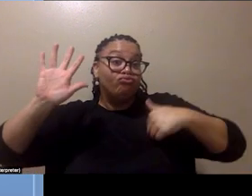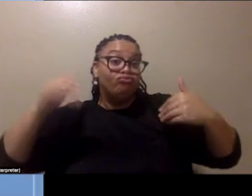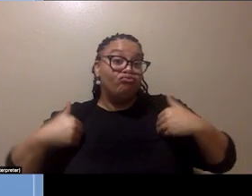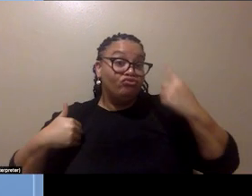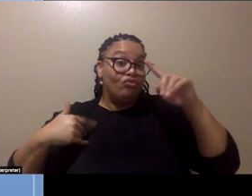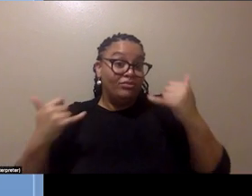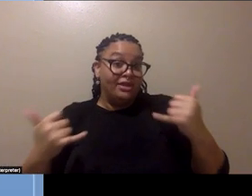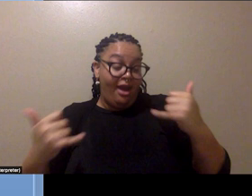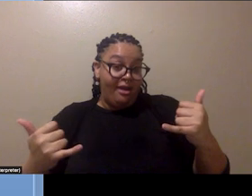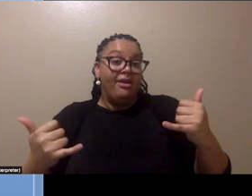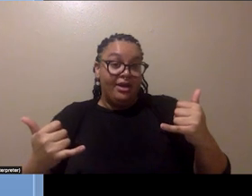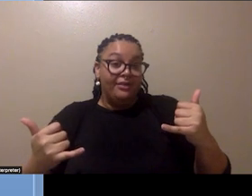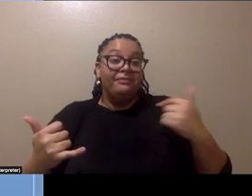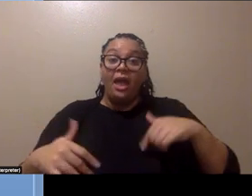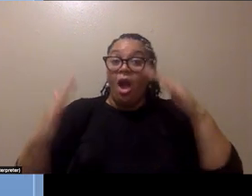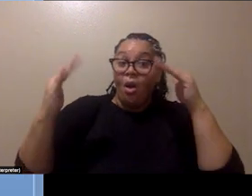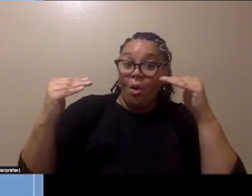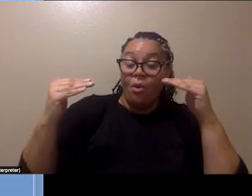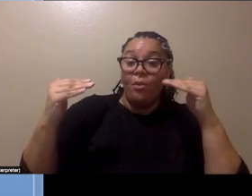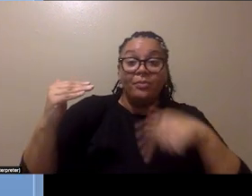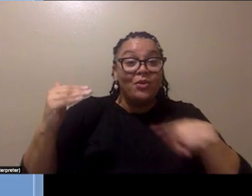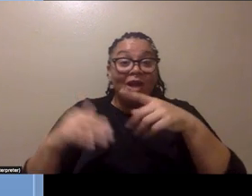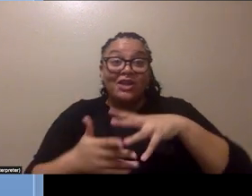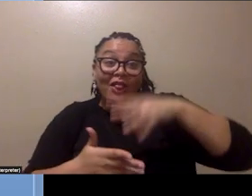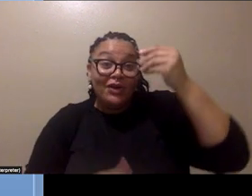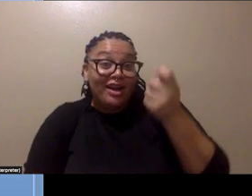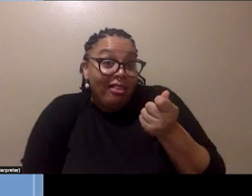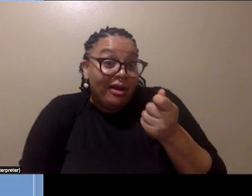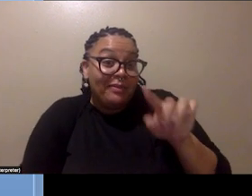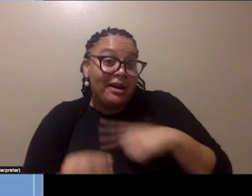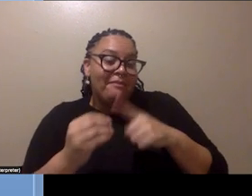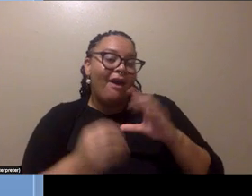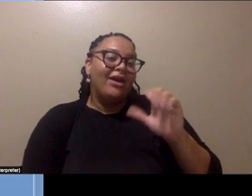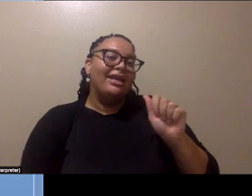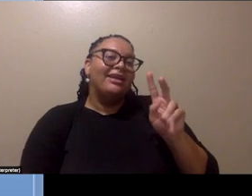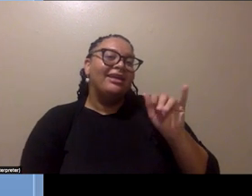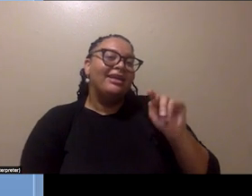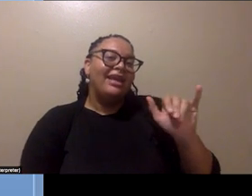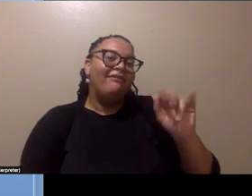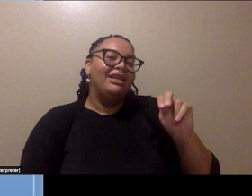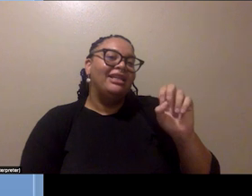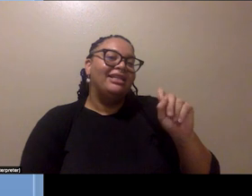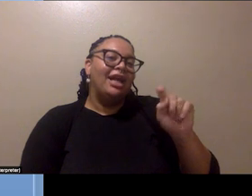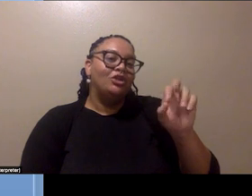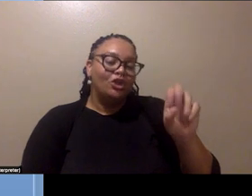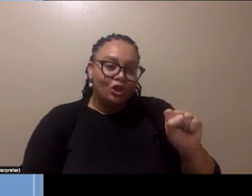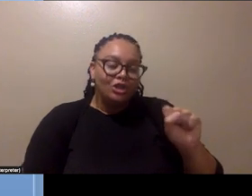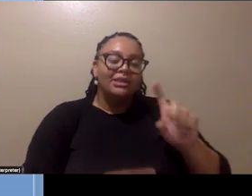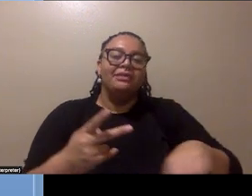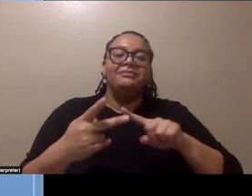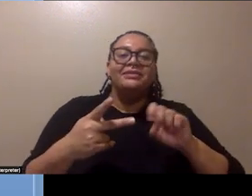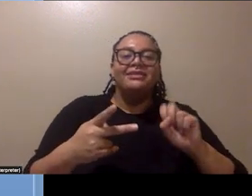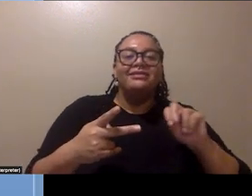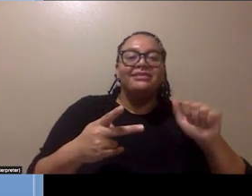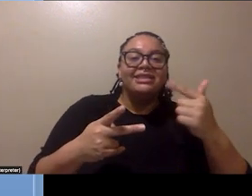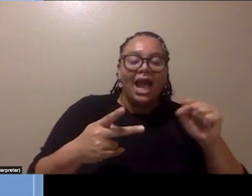So that's all that I have for you today. And I hope that you learned a little bit more about cavity nesters and